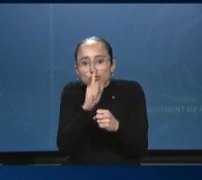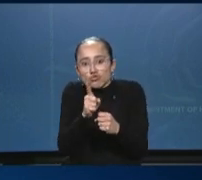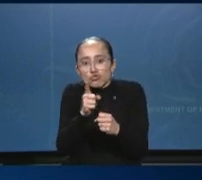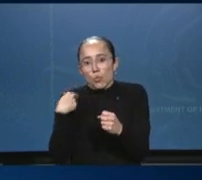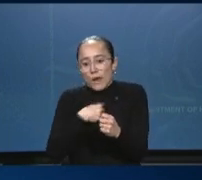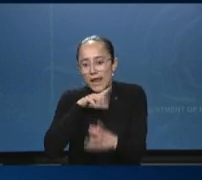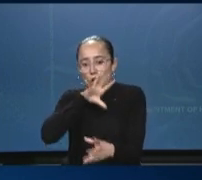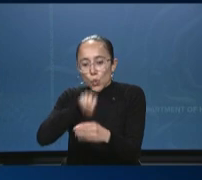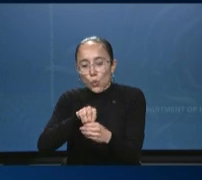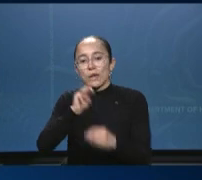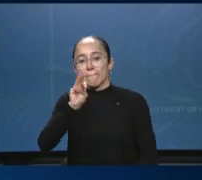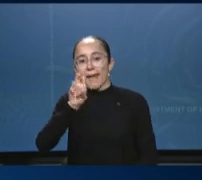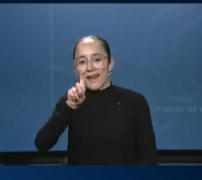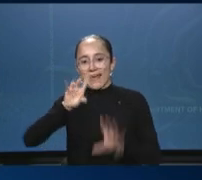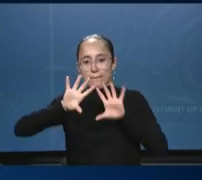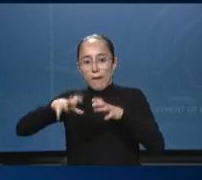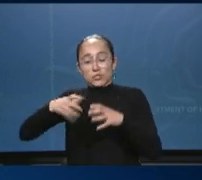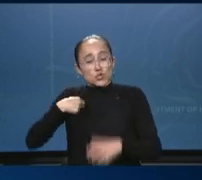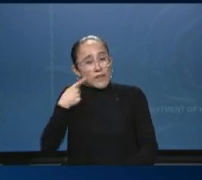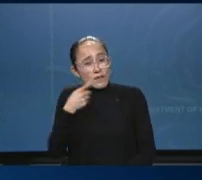cool.